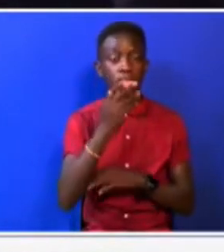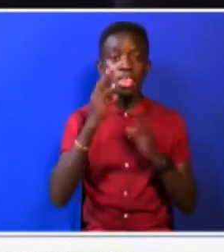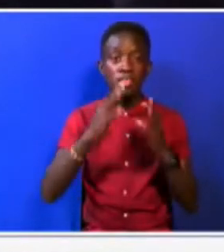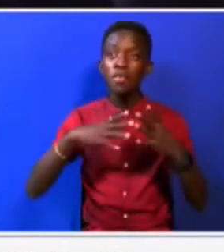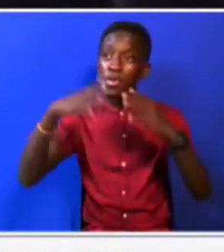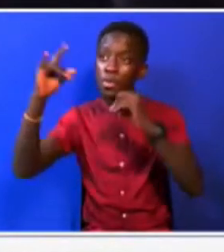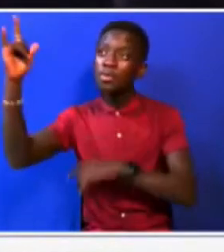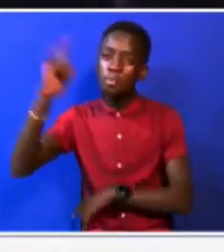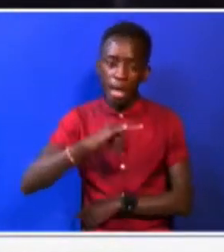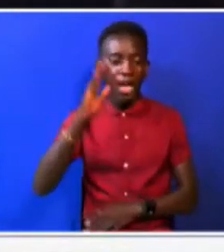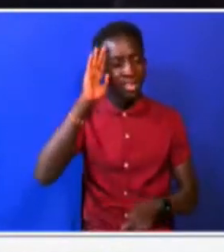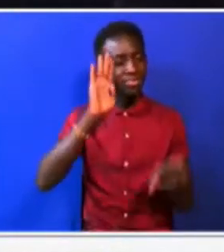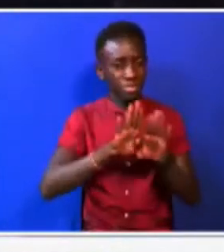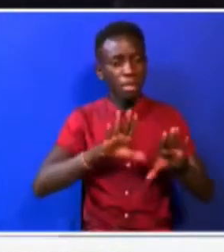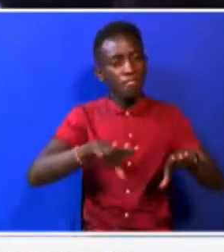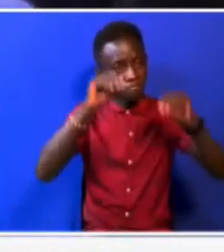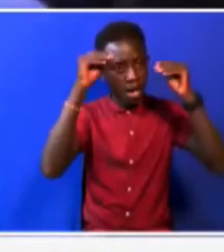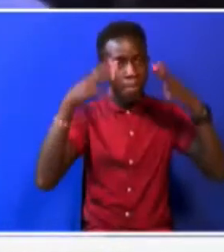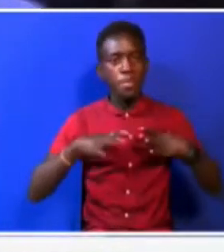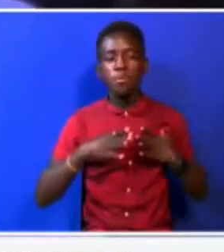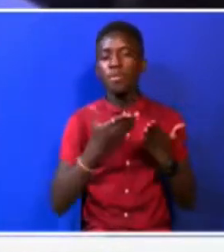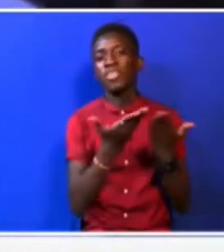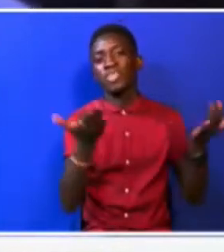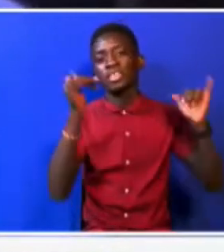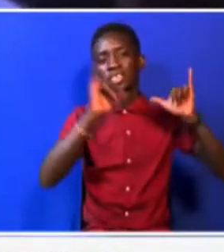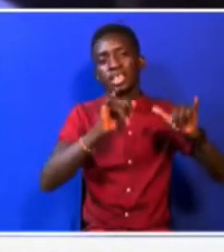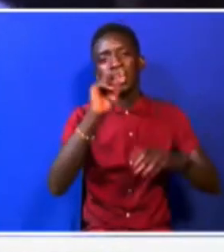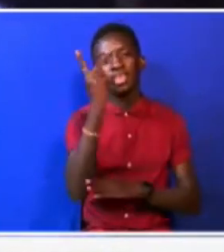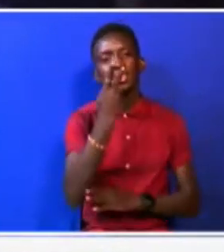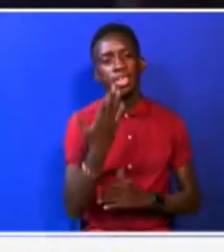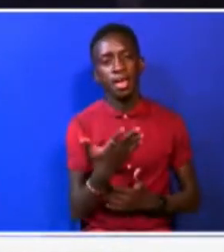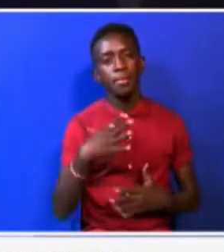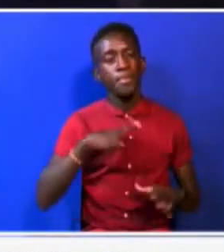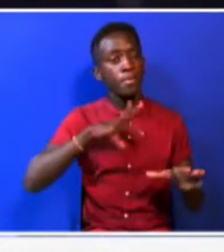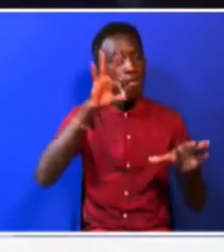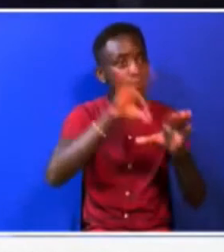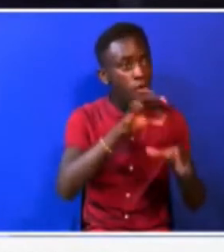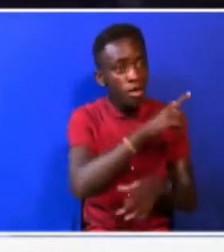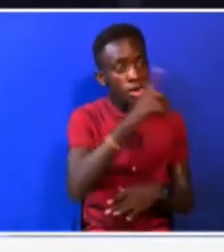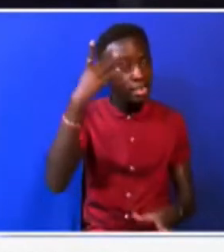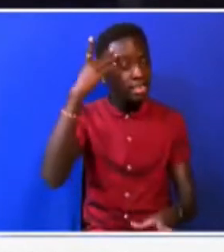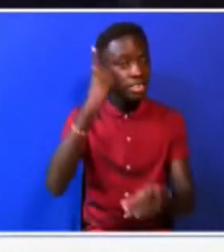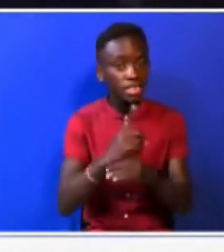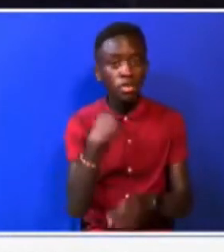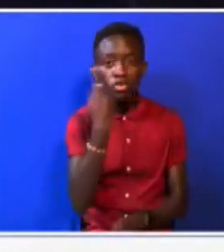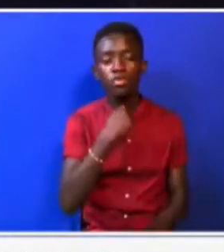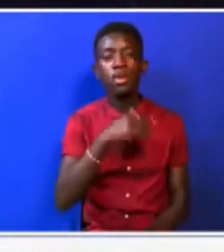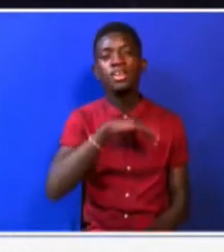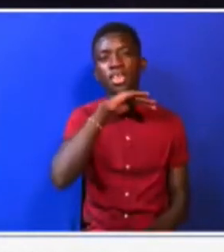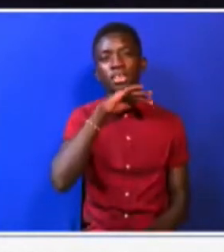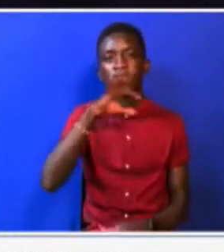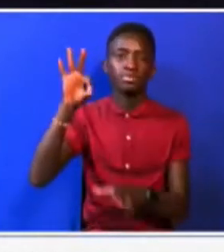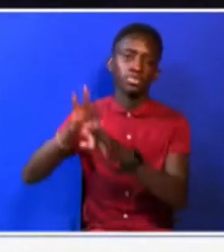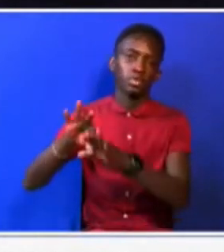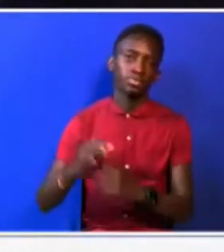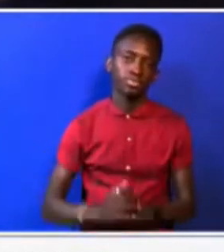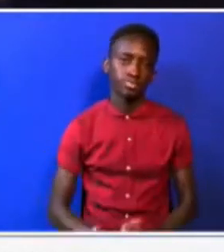here. And these voters have decided it is Raila Amolo Odinga.